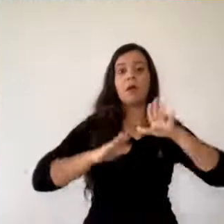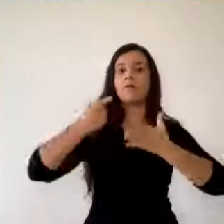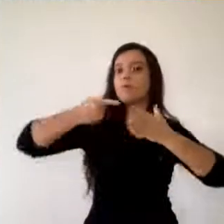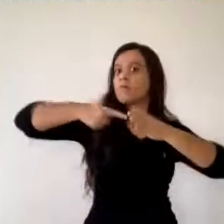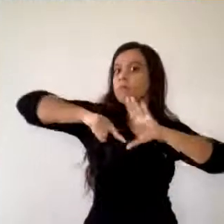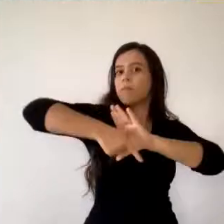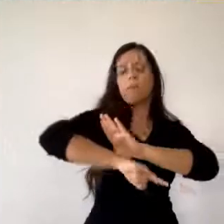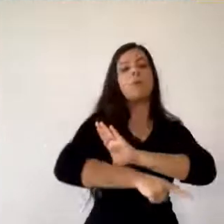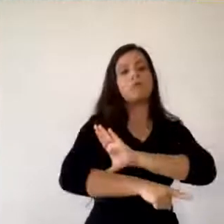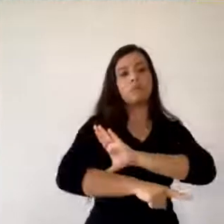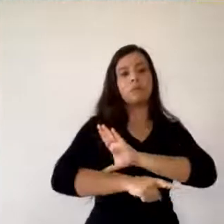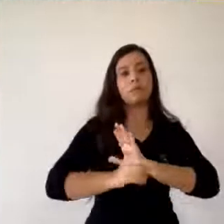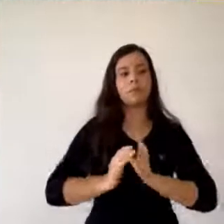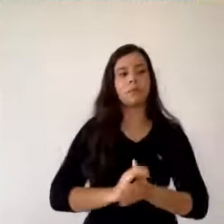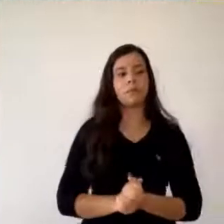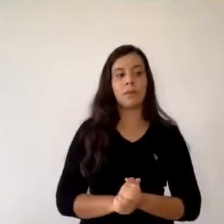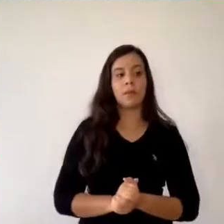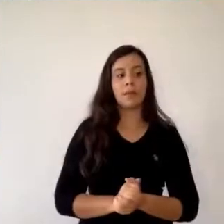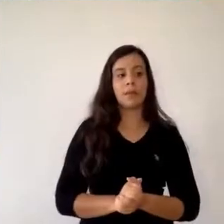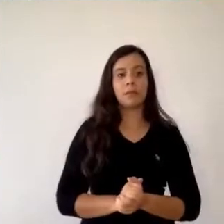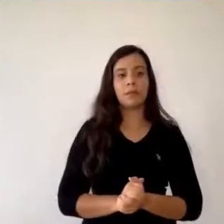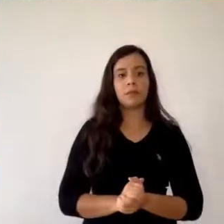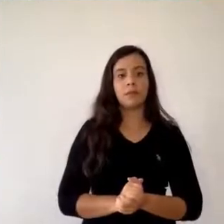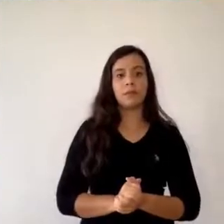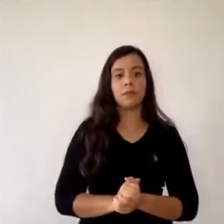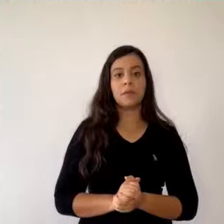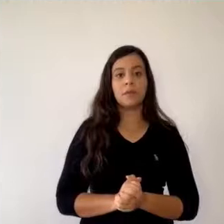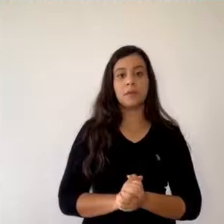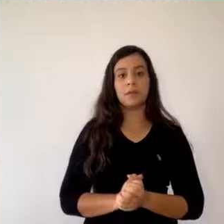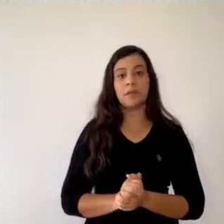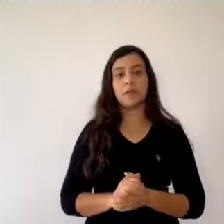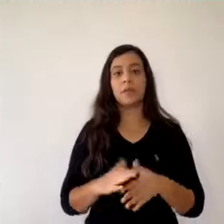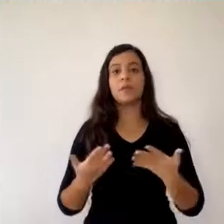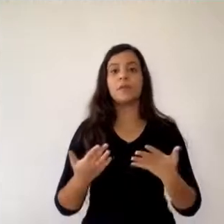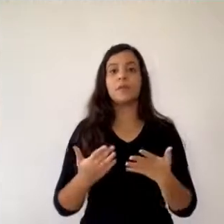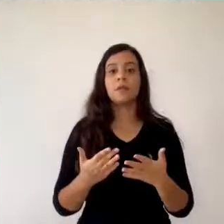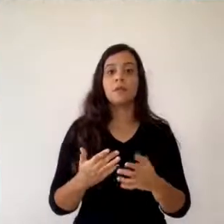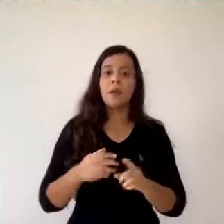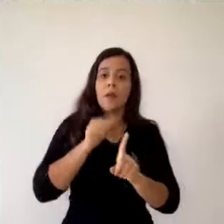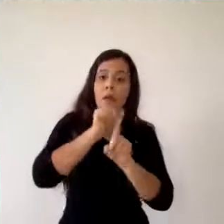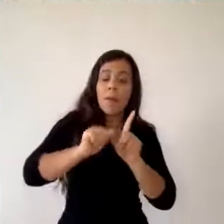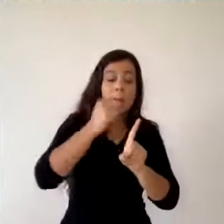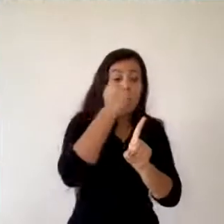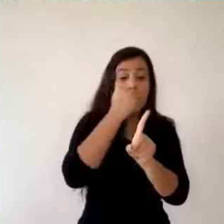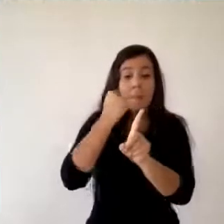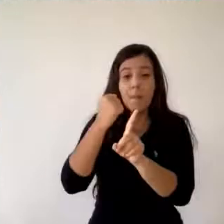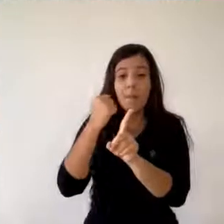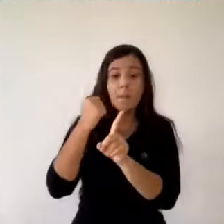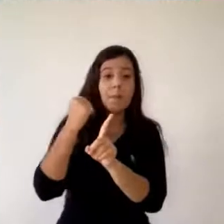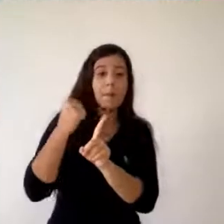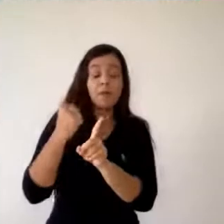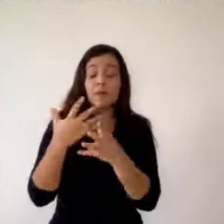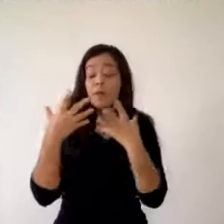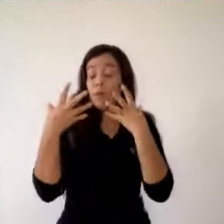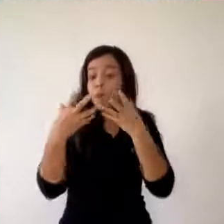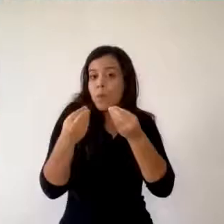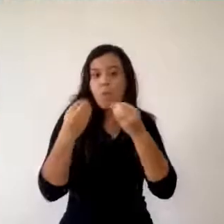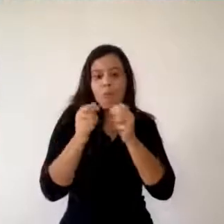and connecting it to this strong notes regarding feminicide and the